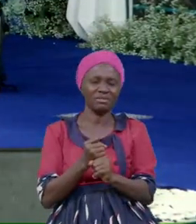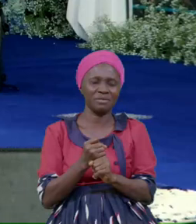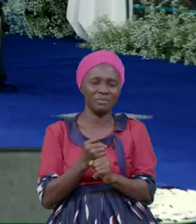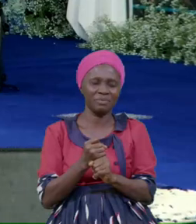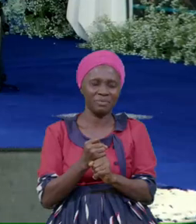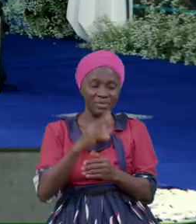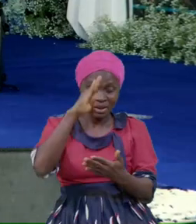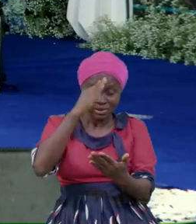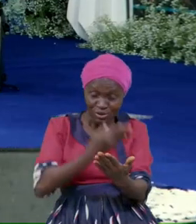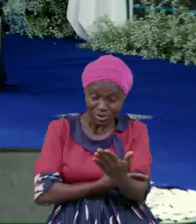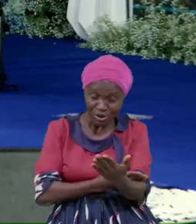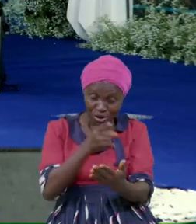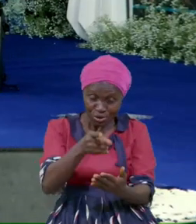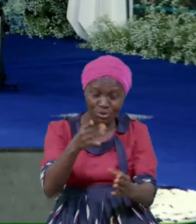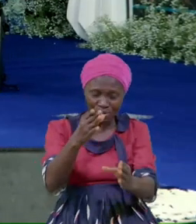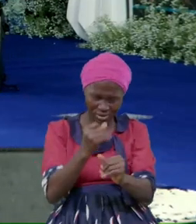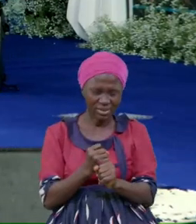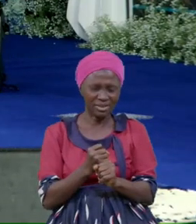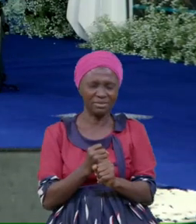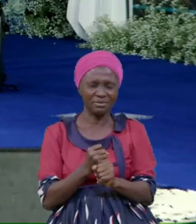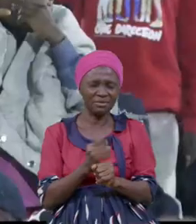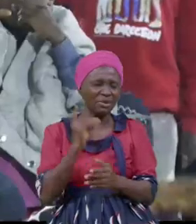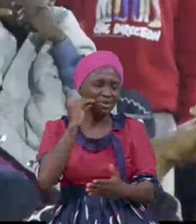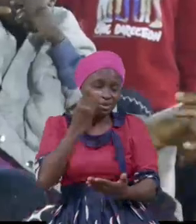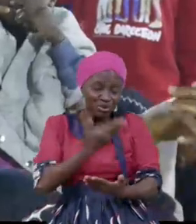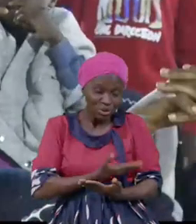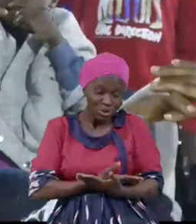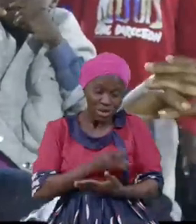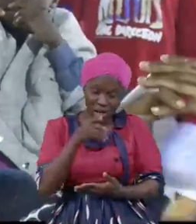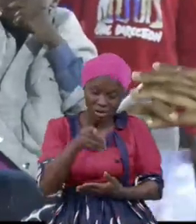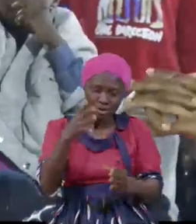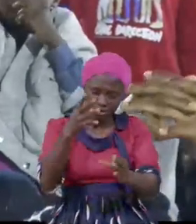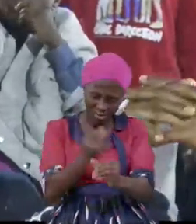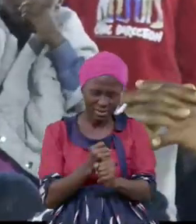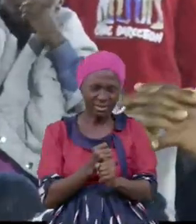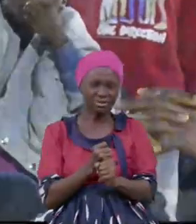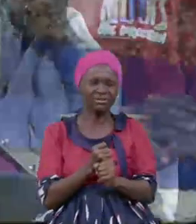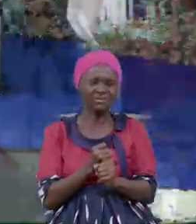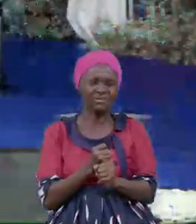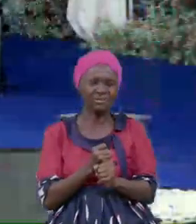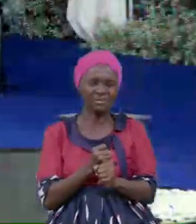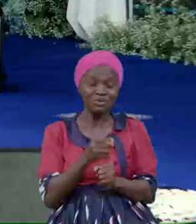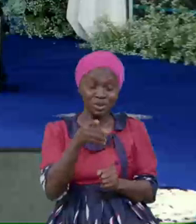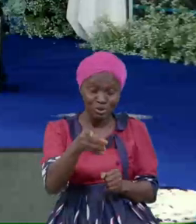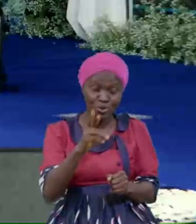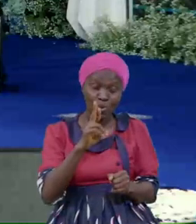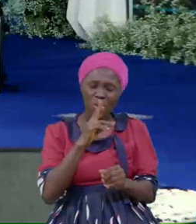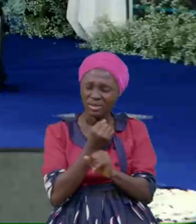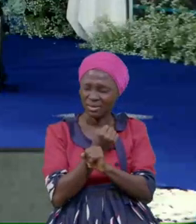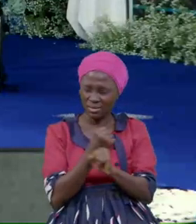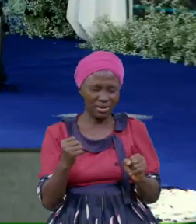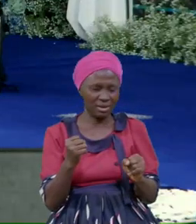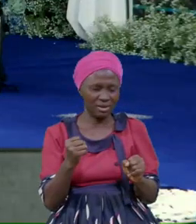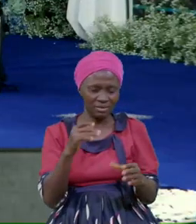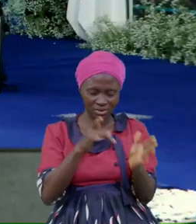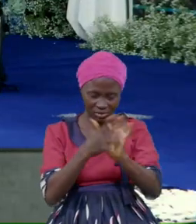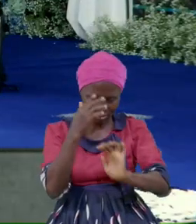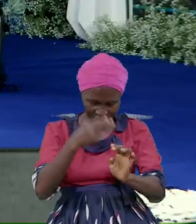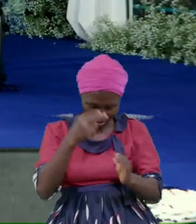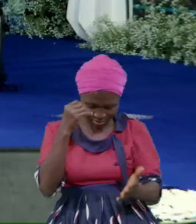receive. Daughter, you receive. You are saved in Jesus'